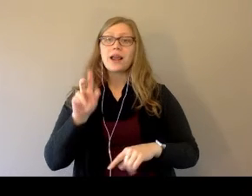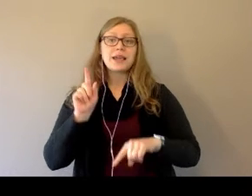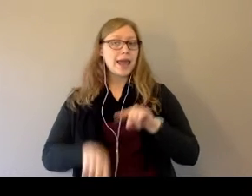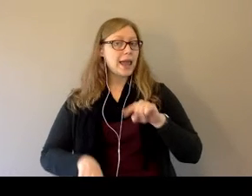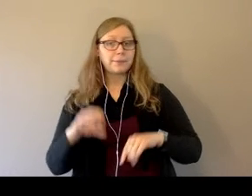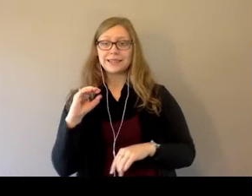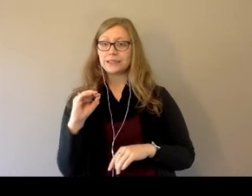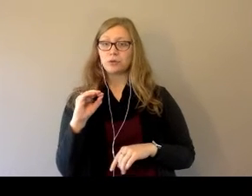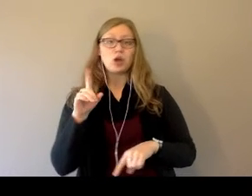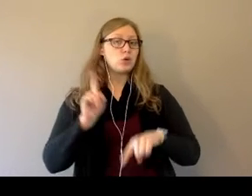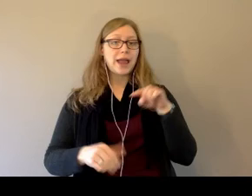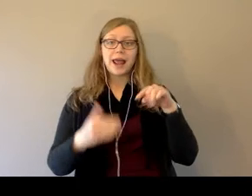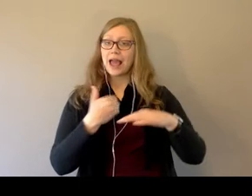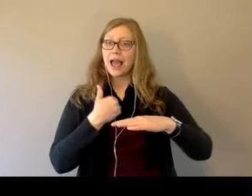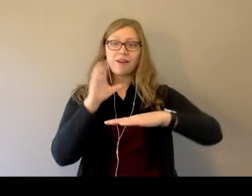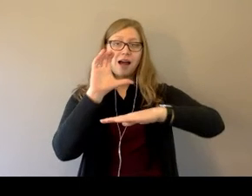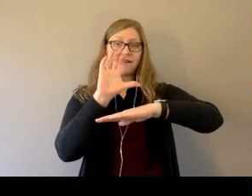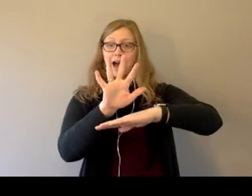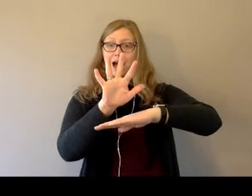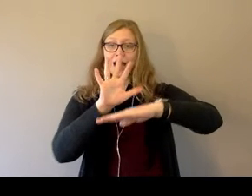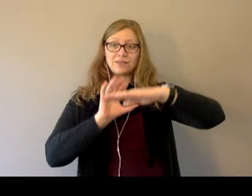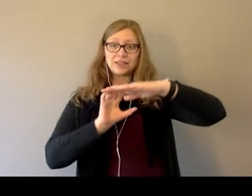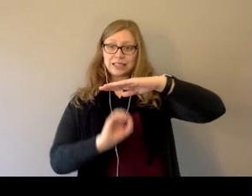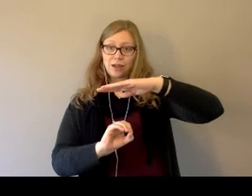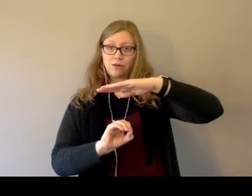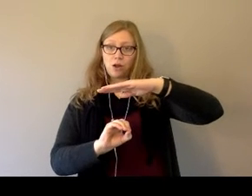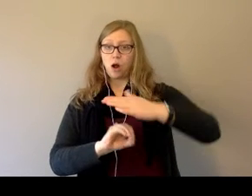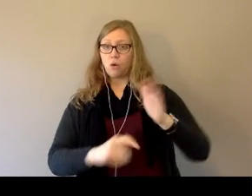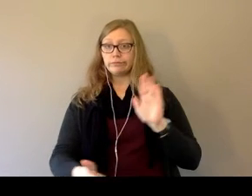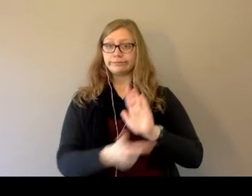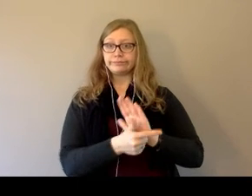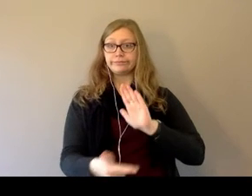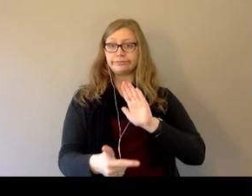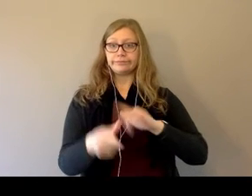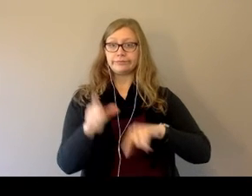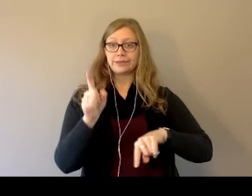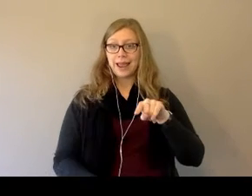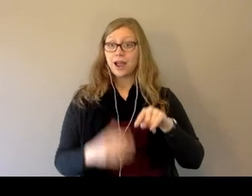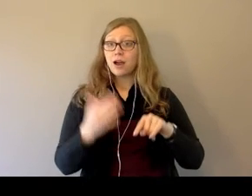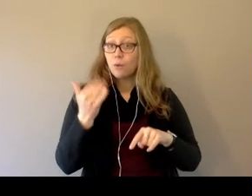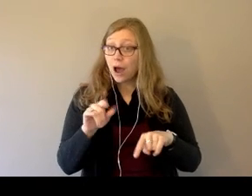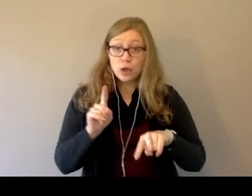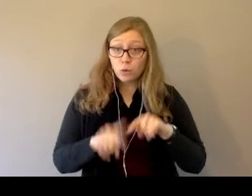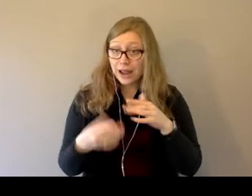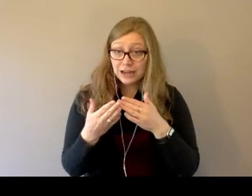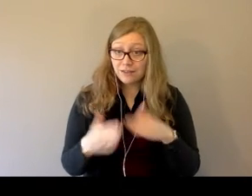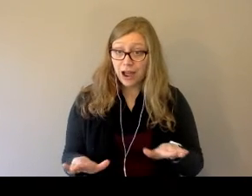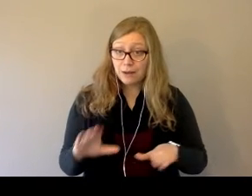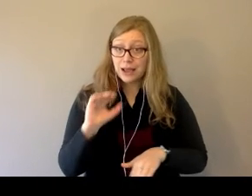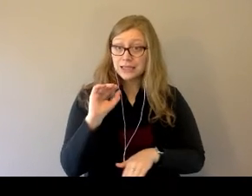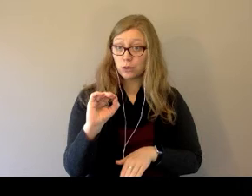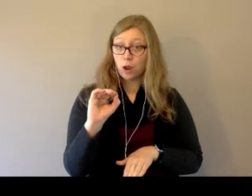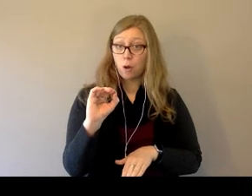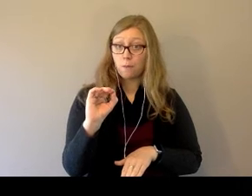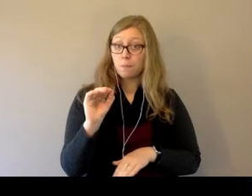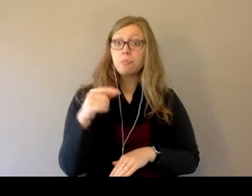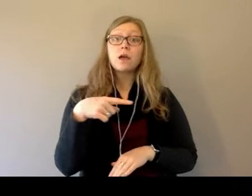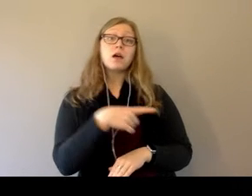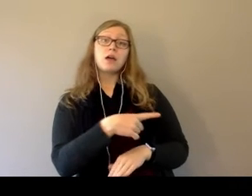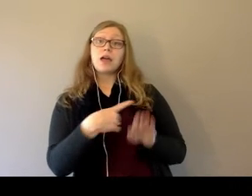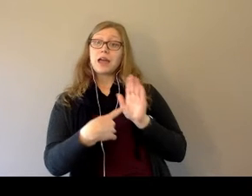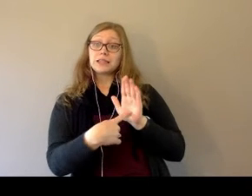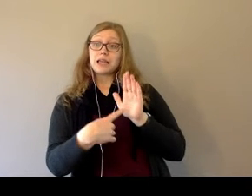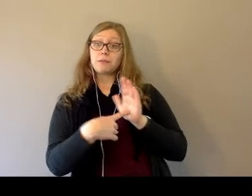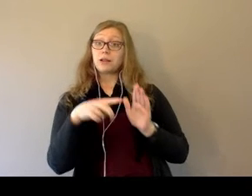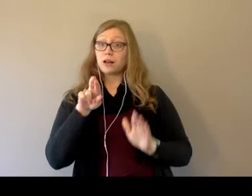things. That's not allowed because you cannot divide by 0. A quick example of ratios that you've been using